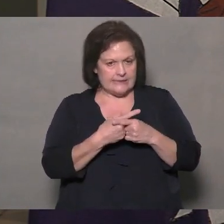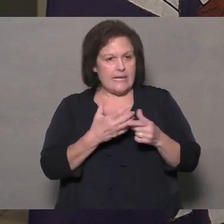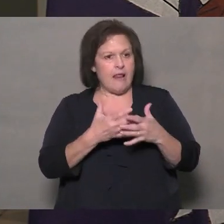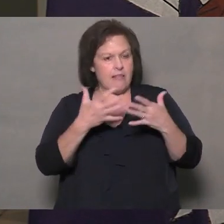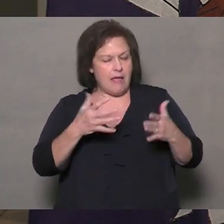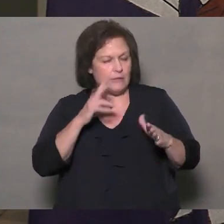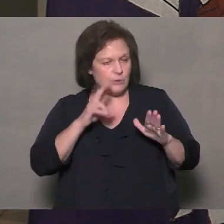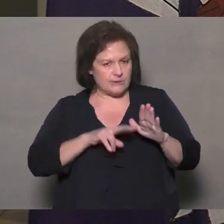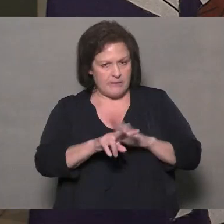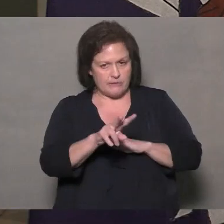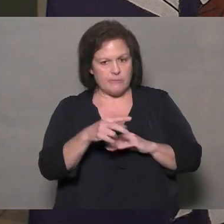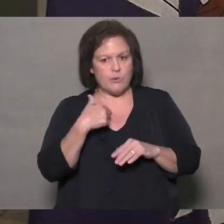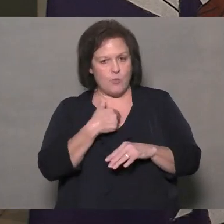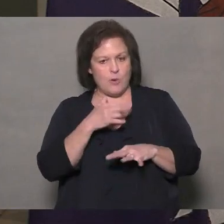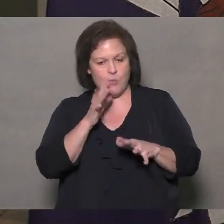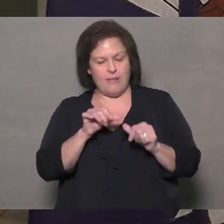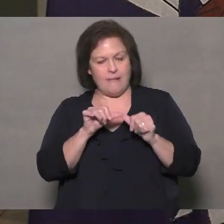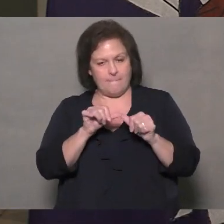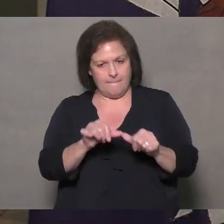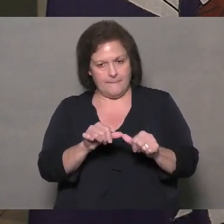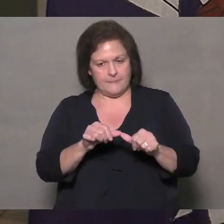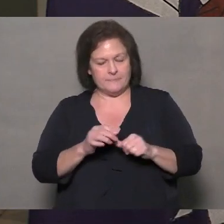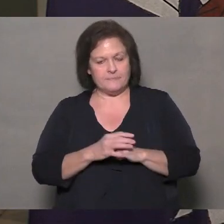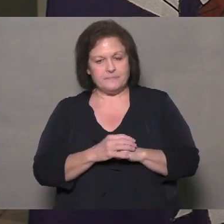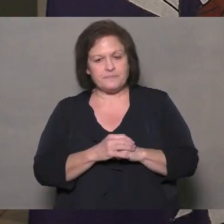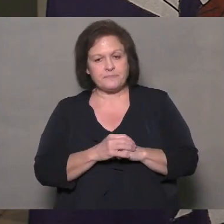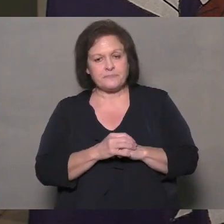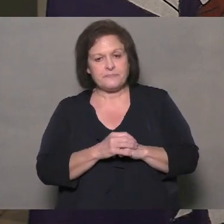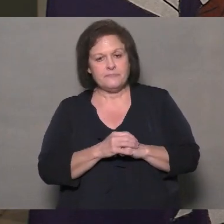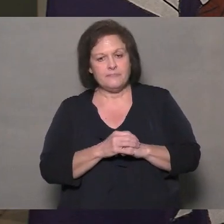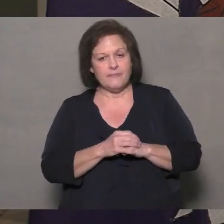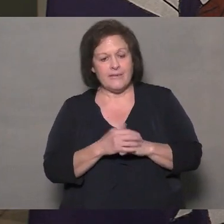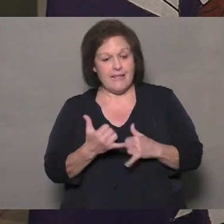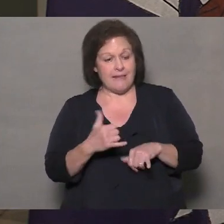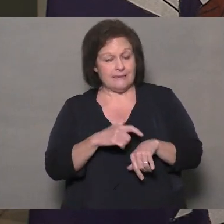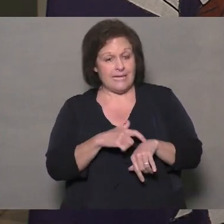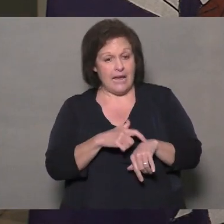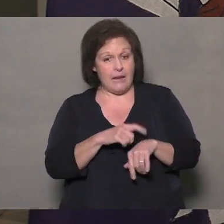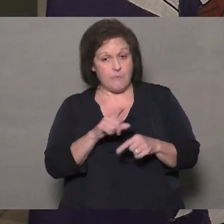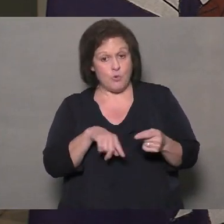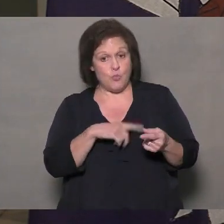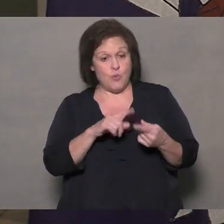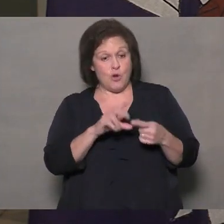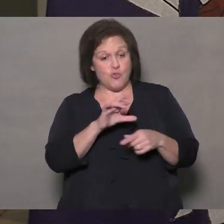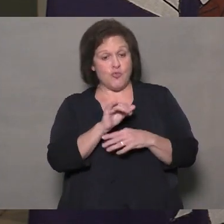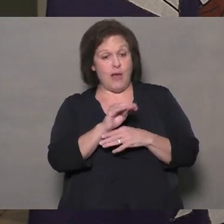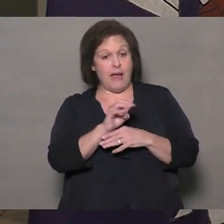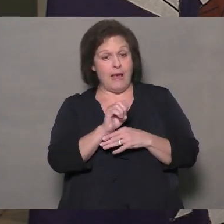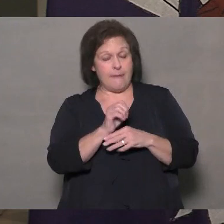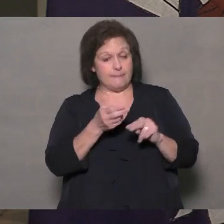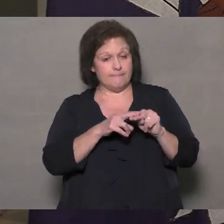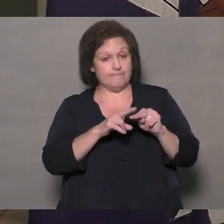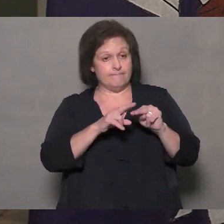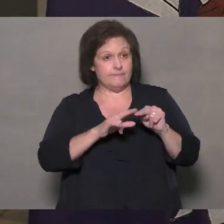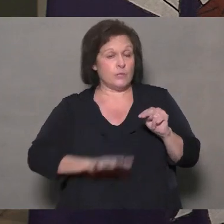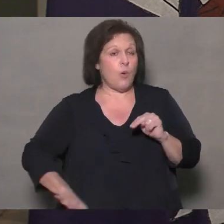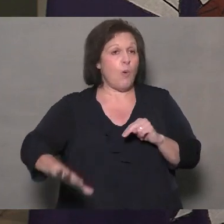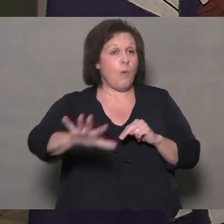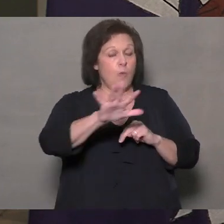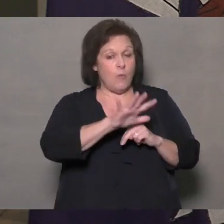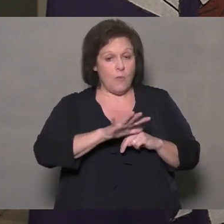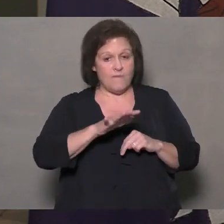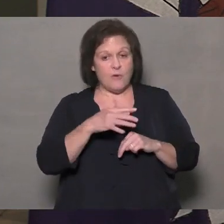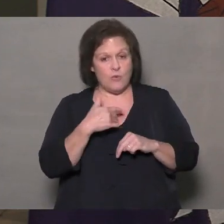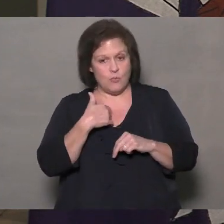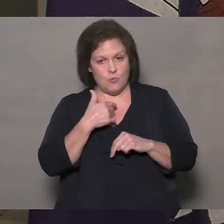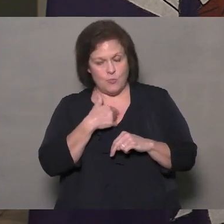transparency. We're going to keep it going. At a time when crime is rising across the country,